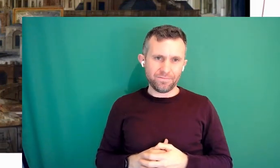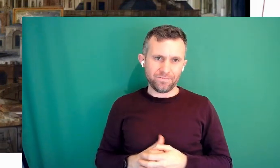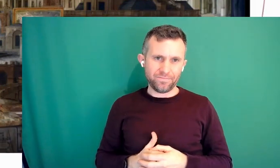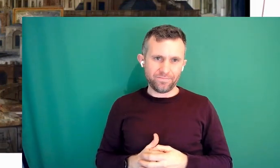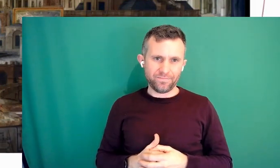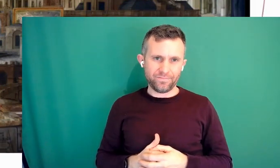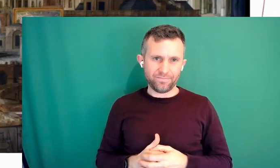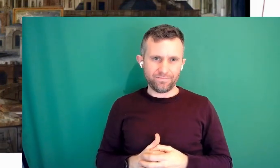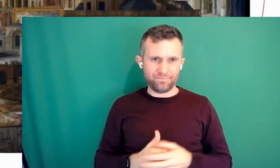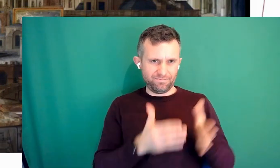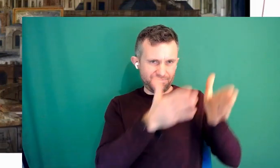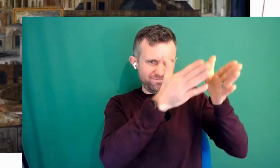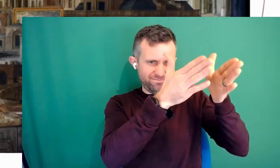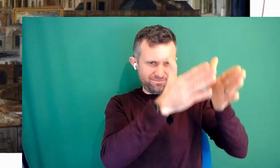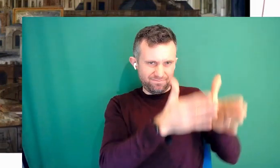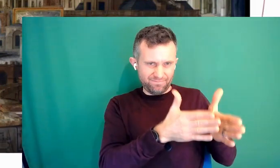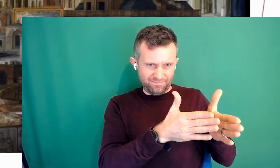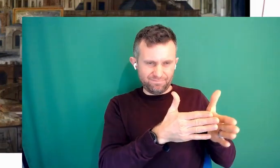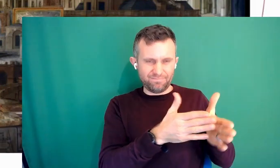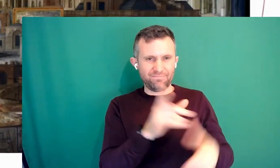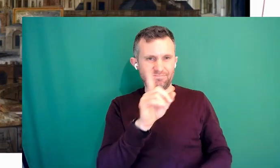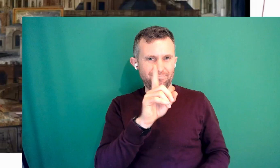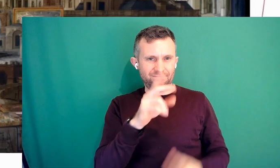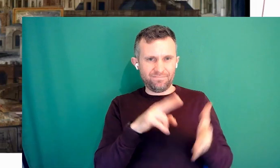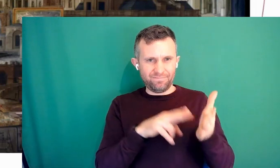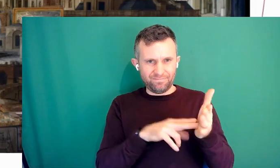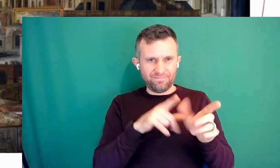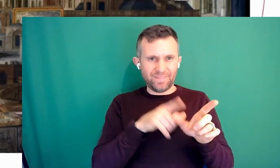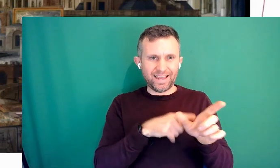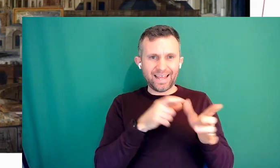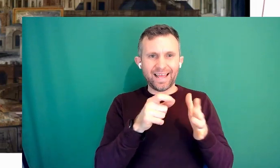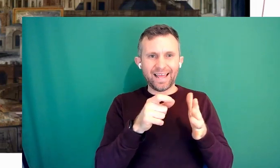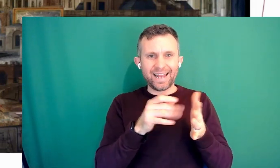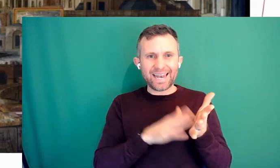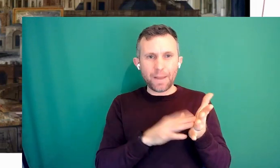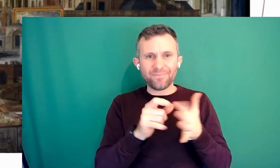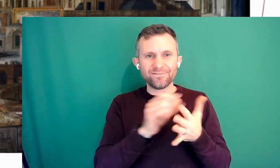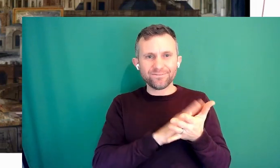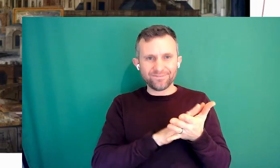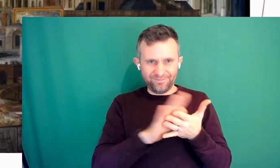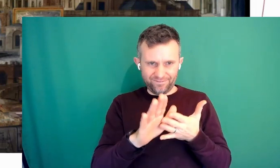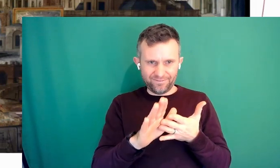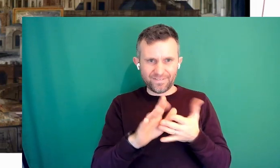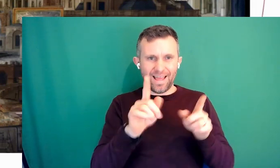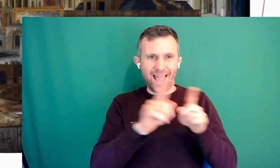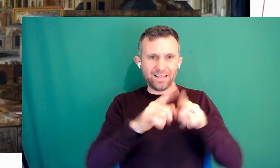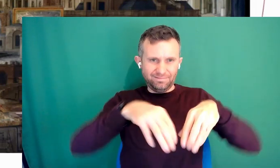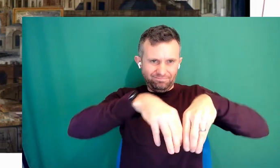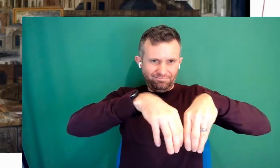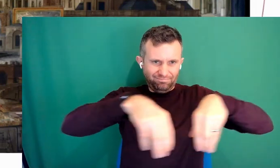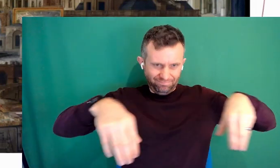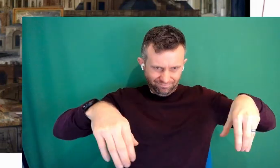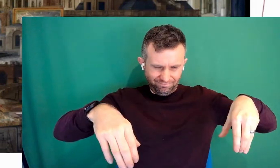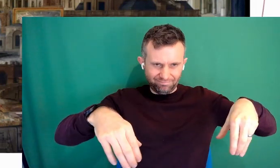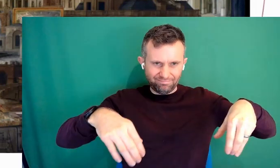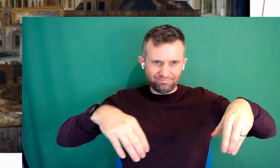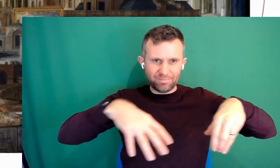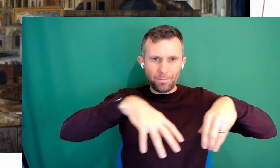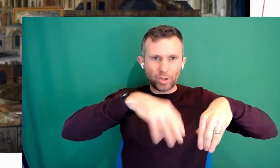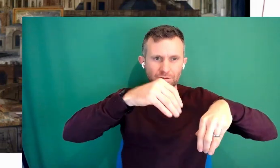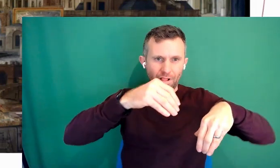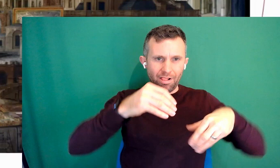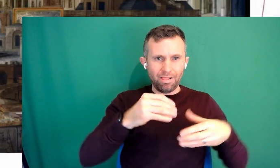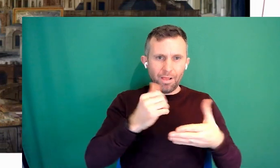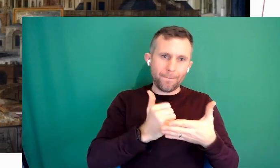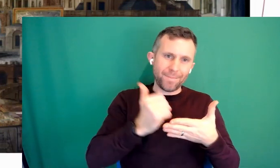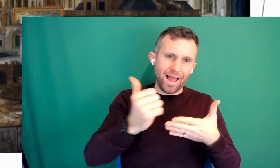Brightly lit in the center is the Bank of England, Soane's pride and joy. He worked on it